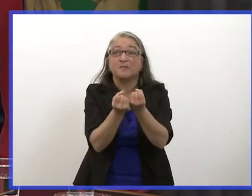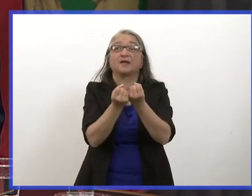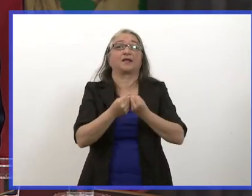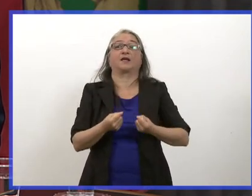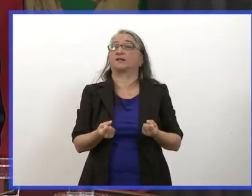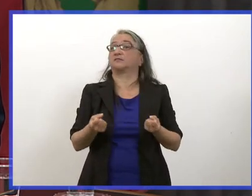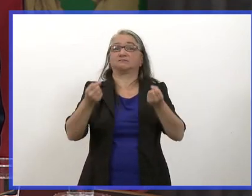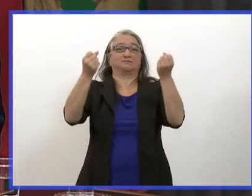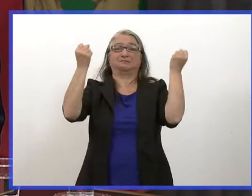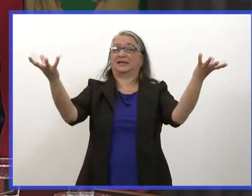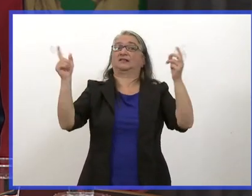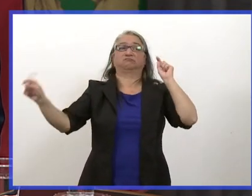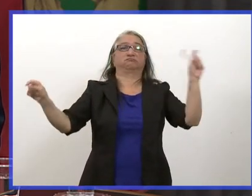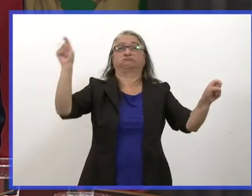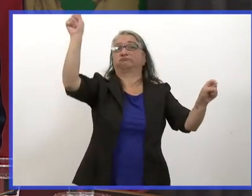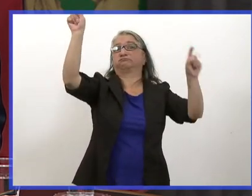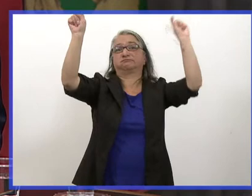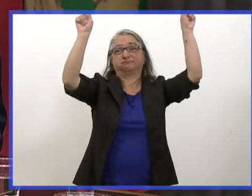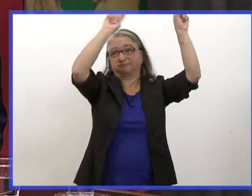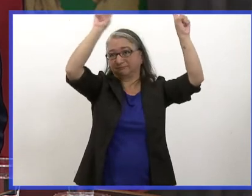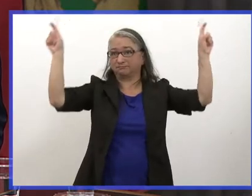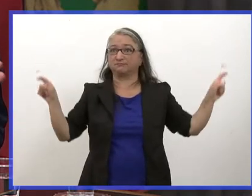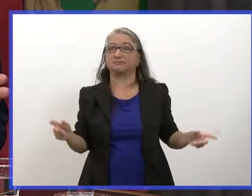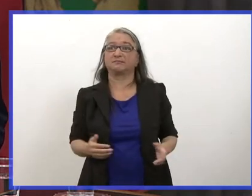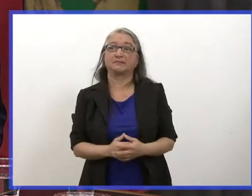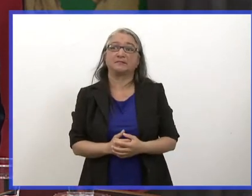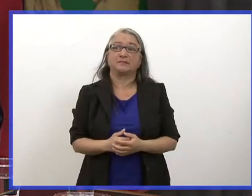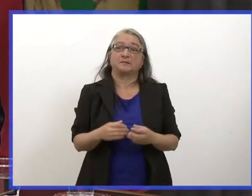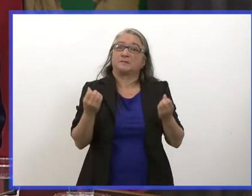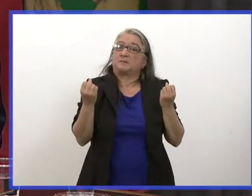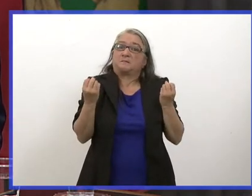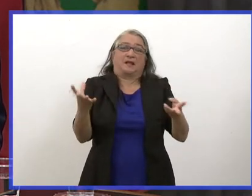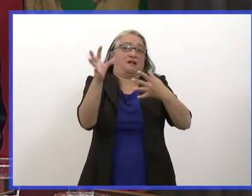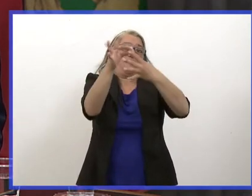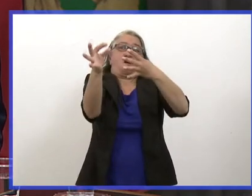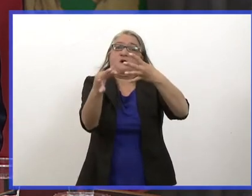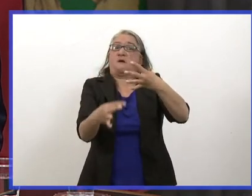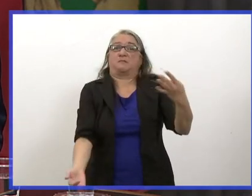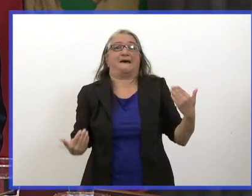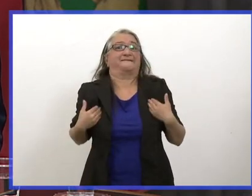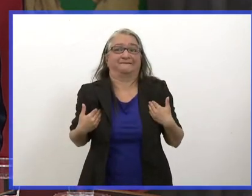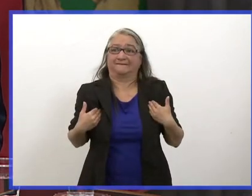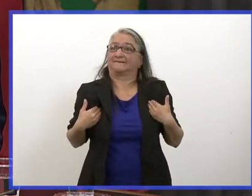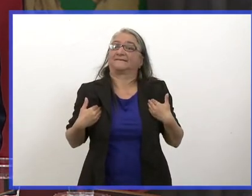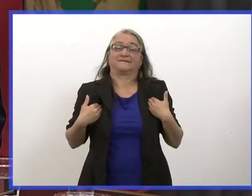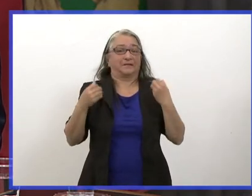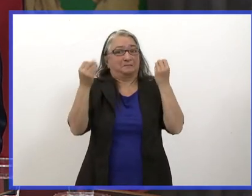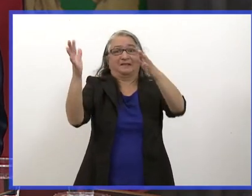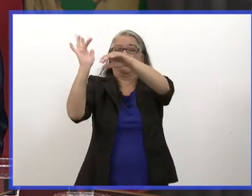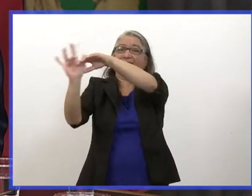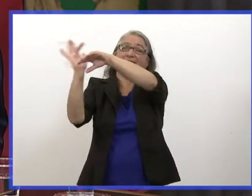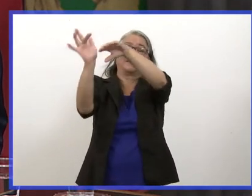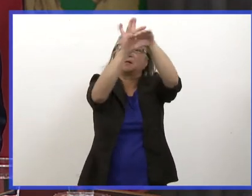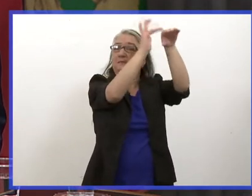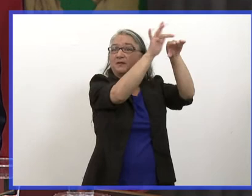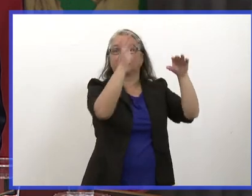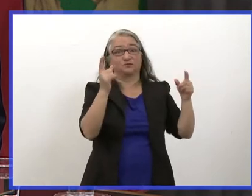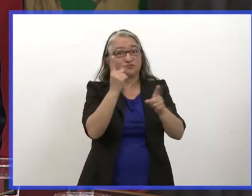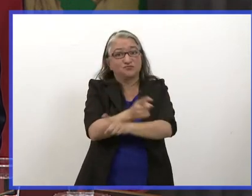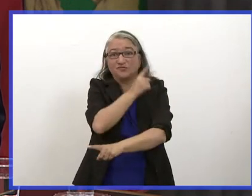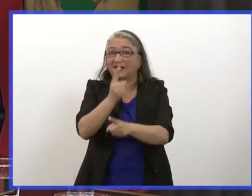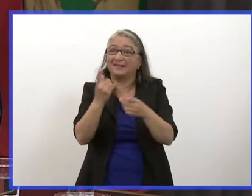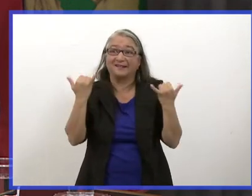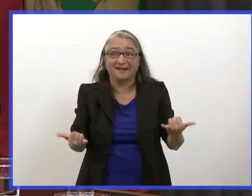them. These options are open, available to you right now. To make an appointment, just go